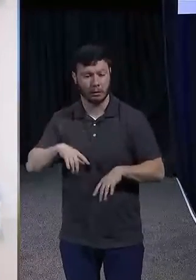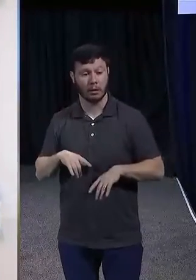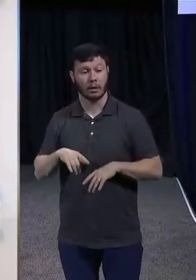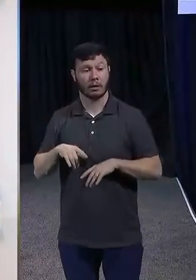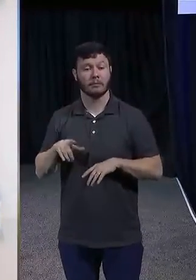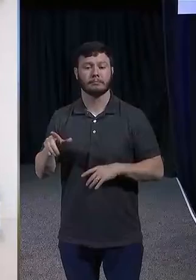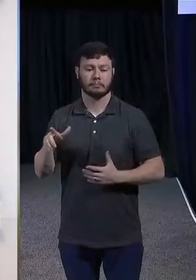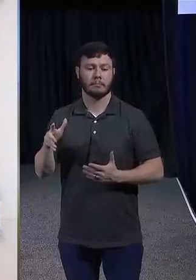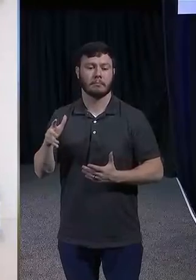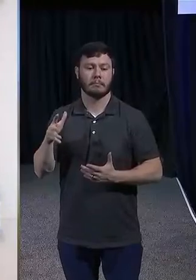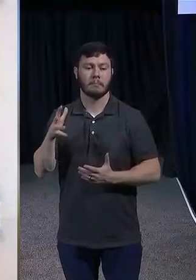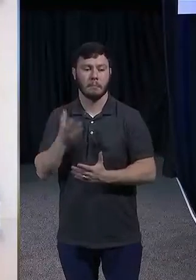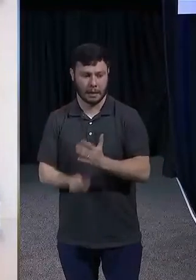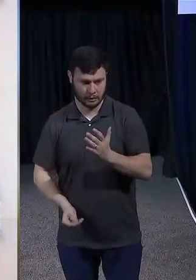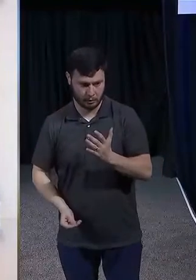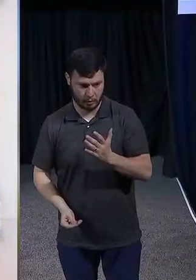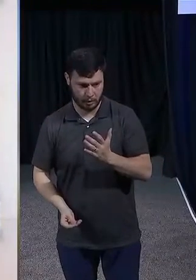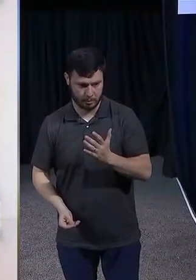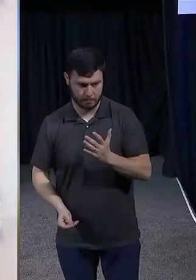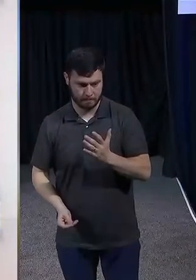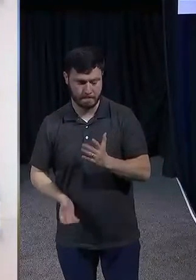away. Oh.